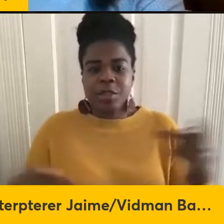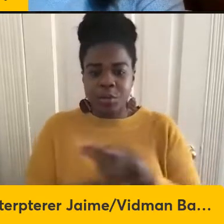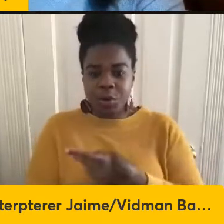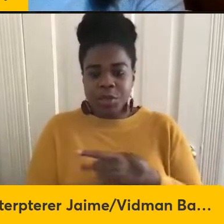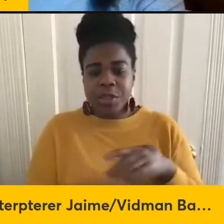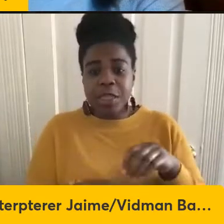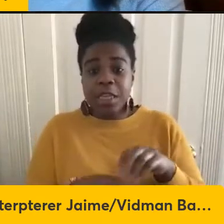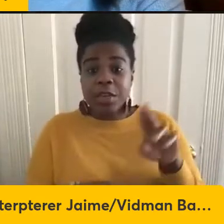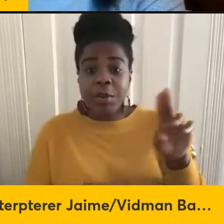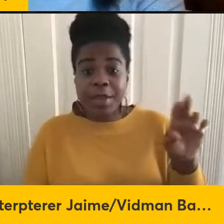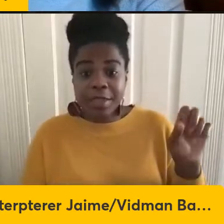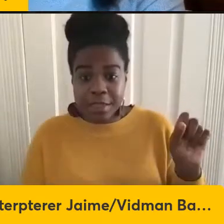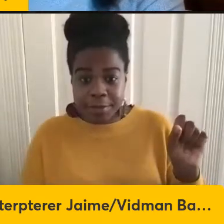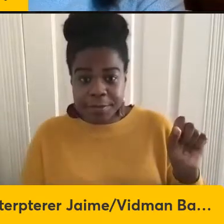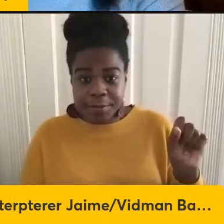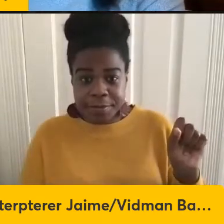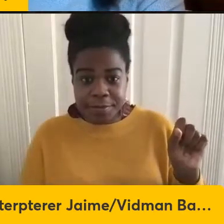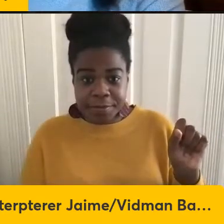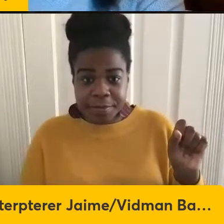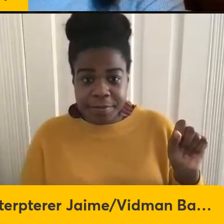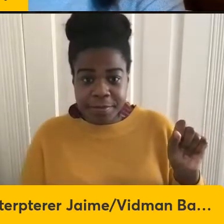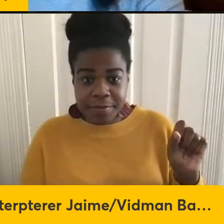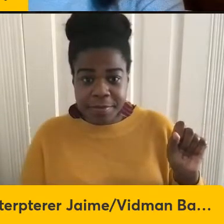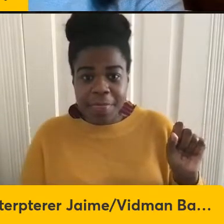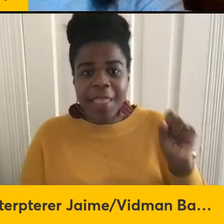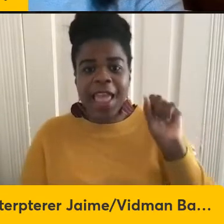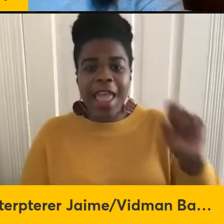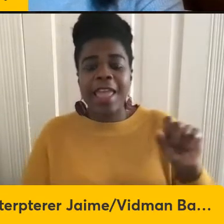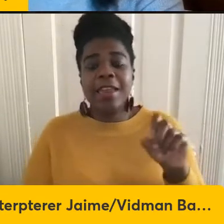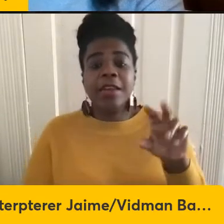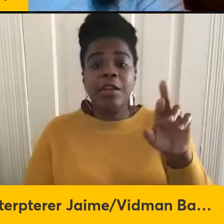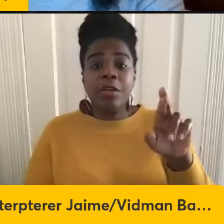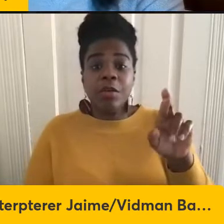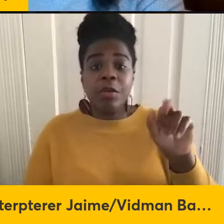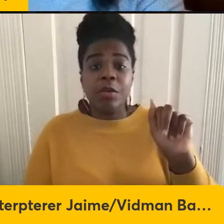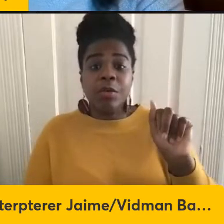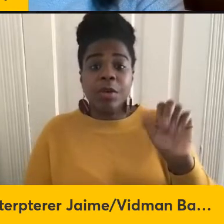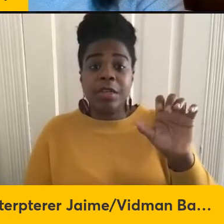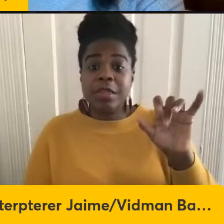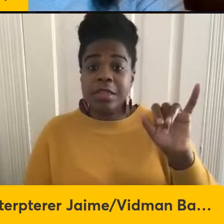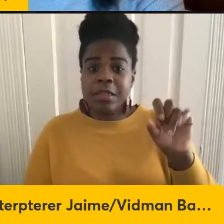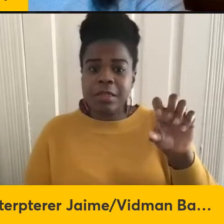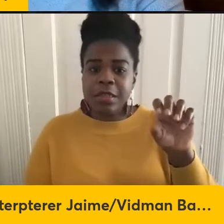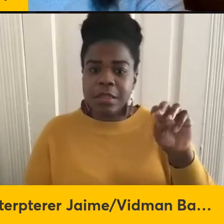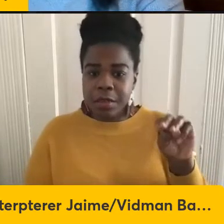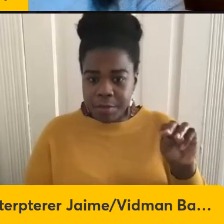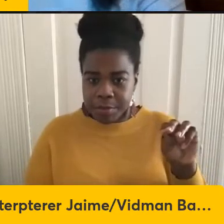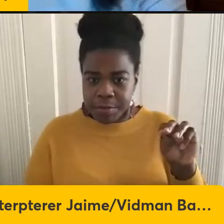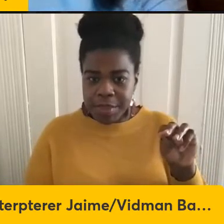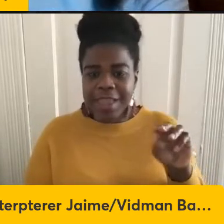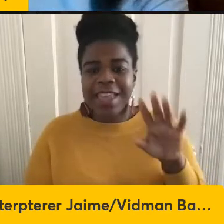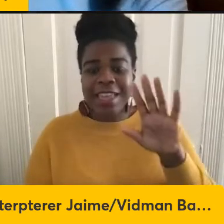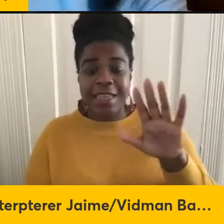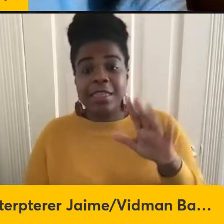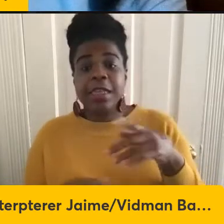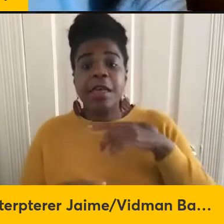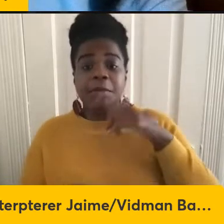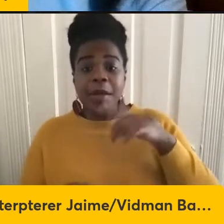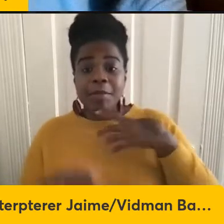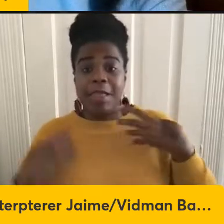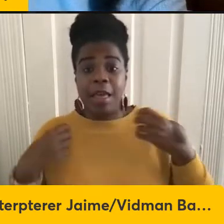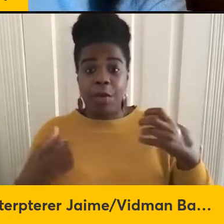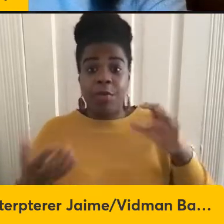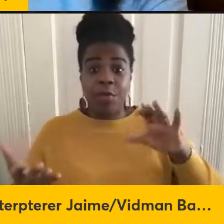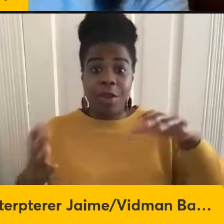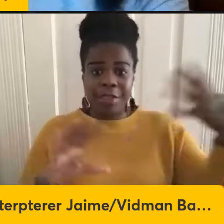US. And APHA has named racism as a public health crisis, but not yet ableism, and it should be.